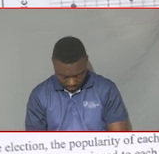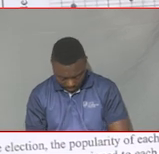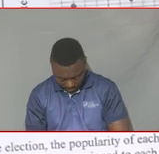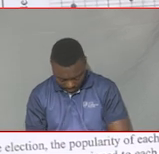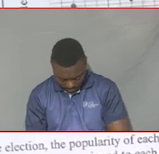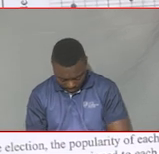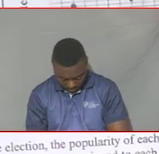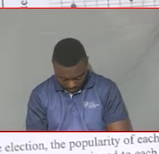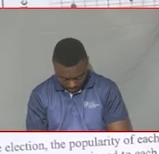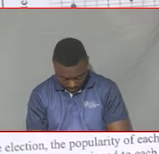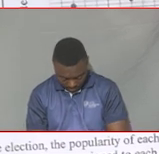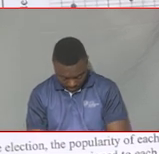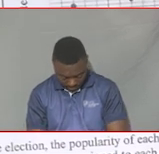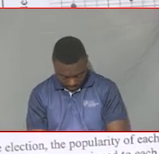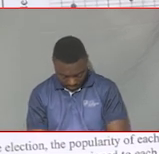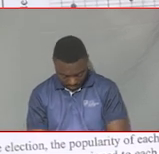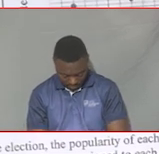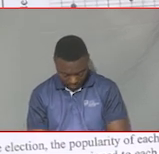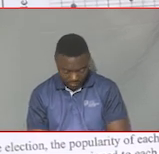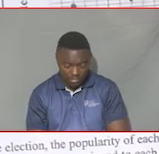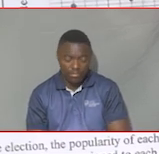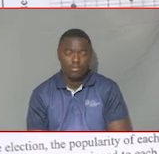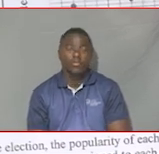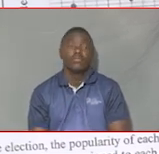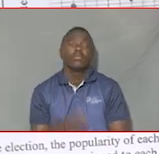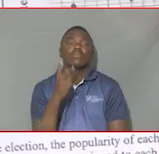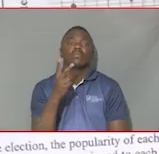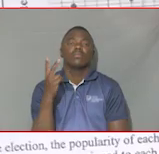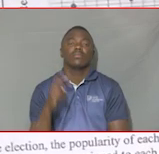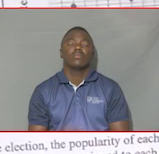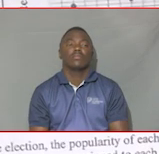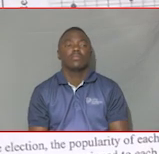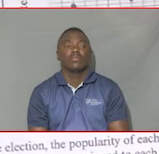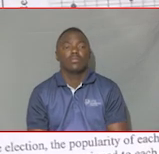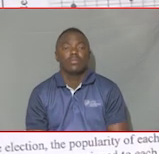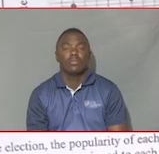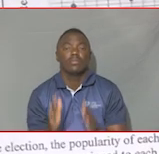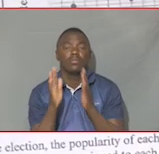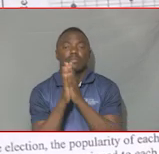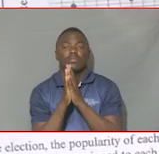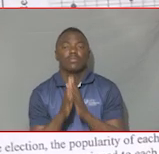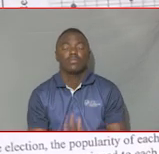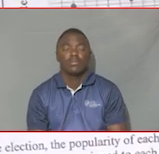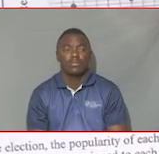And then you key in 9, 22, 10,